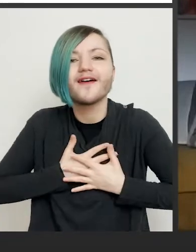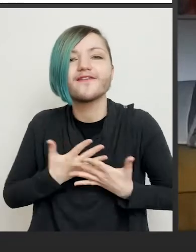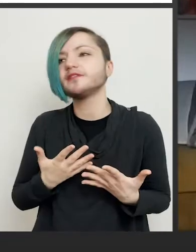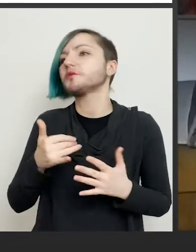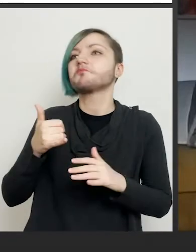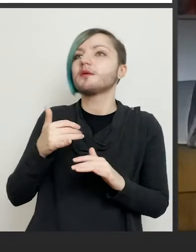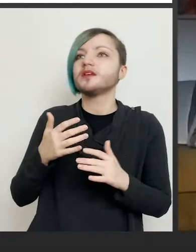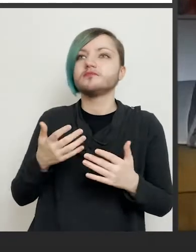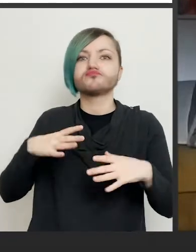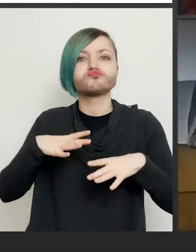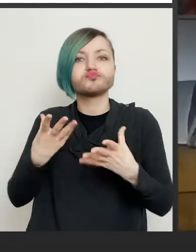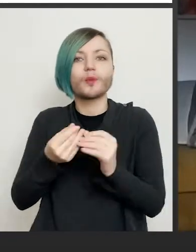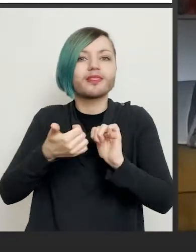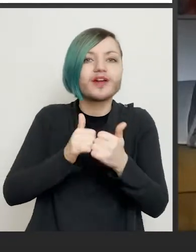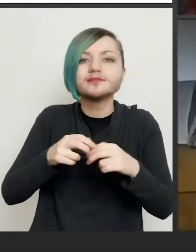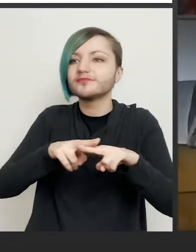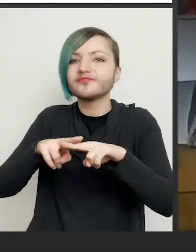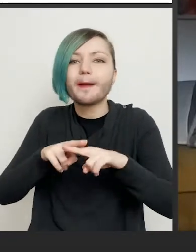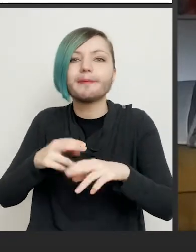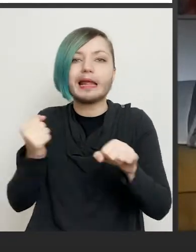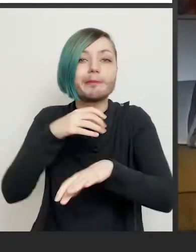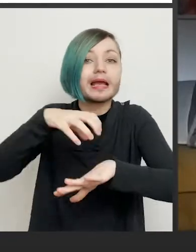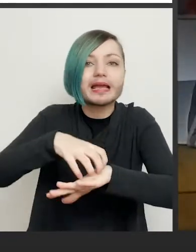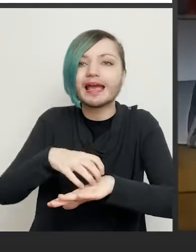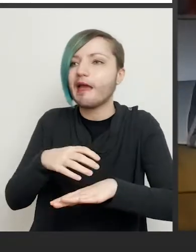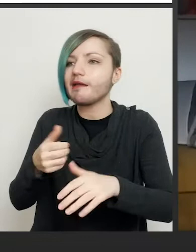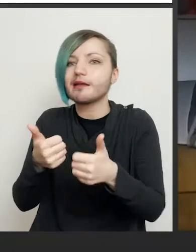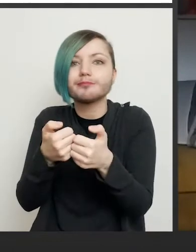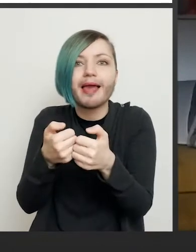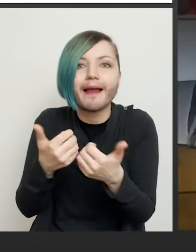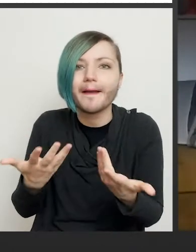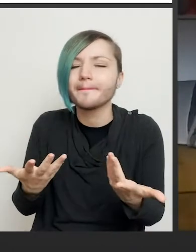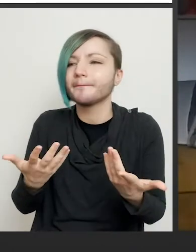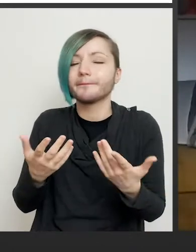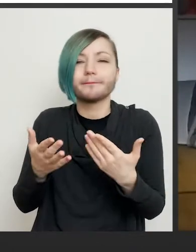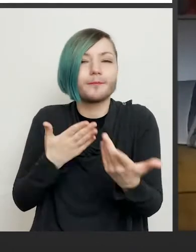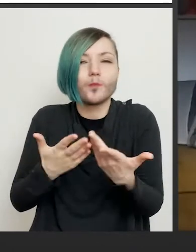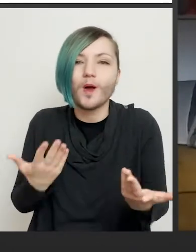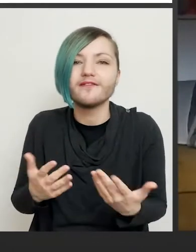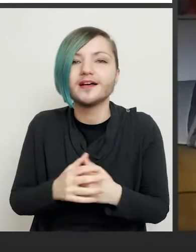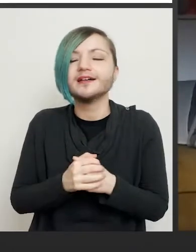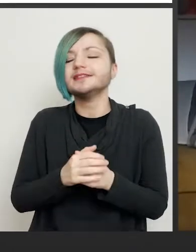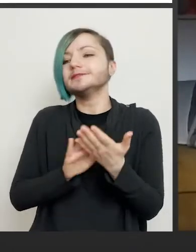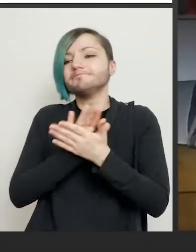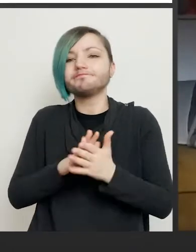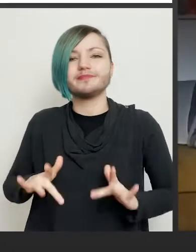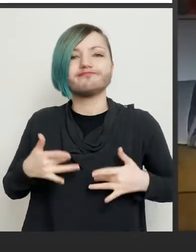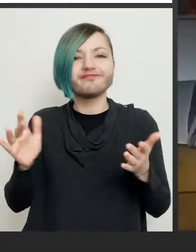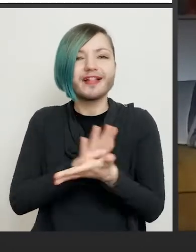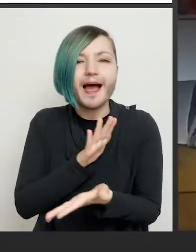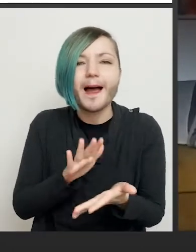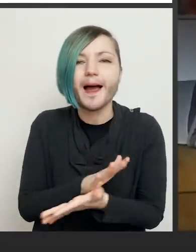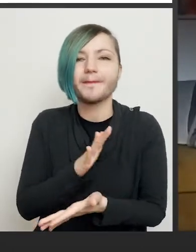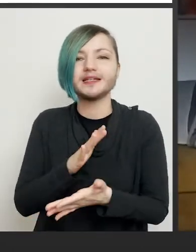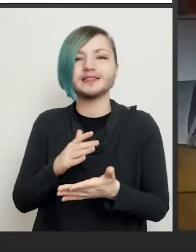out with friends, family, baking a cake, playing video games, like whatever it is that makes you feel happy and makes you